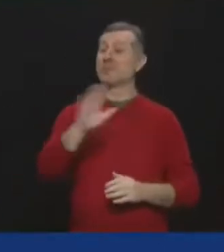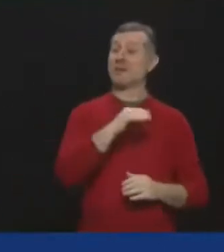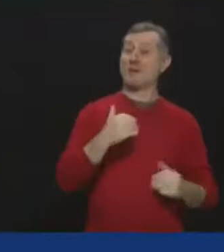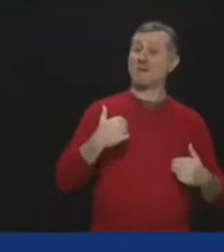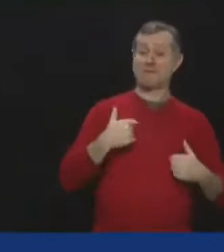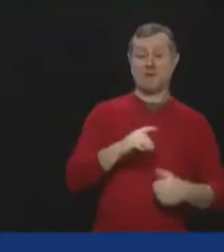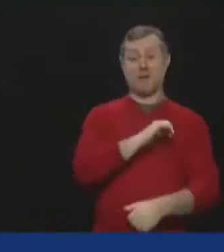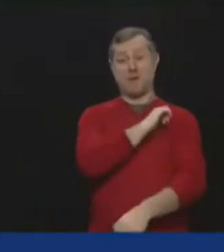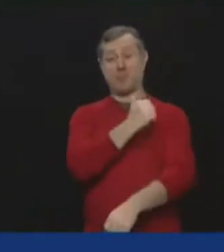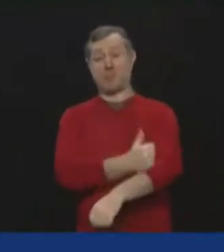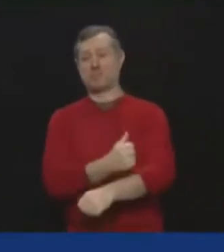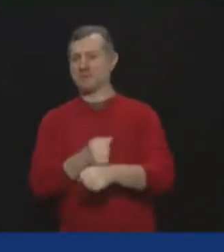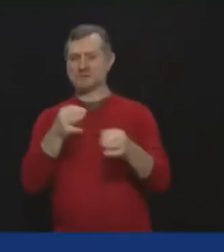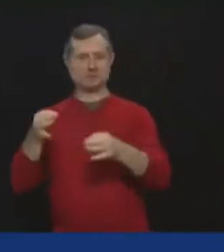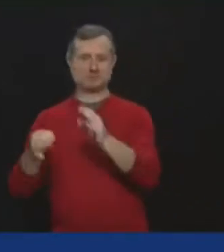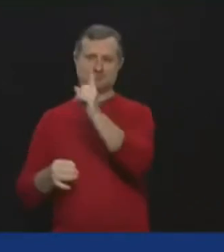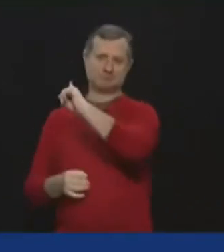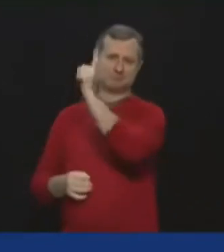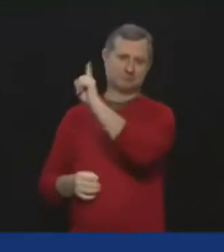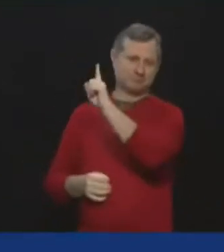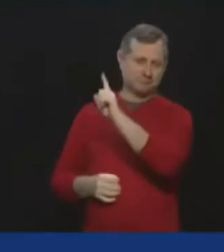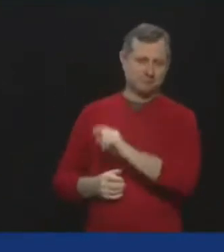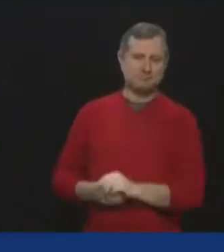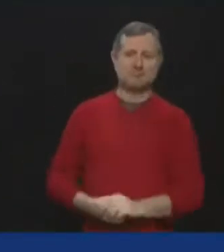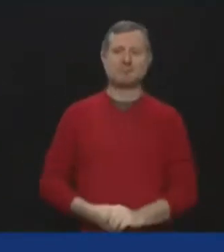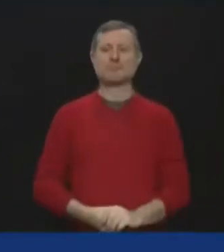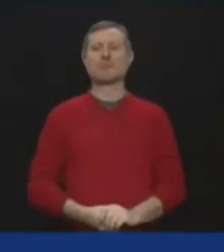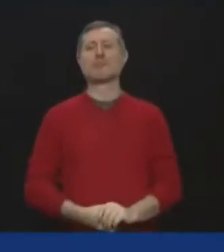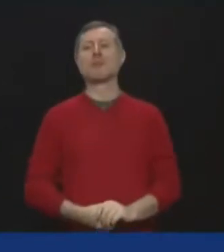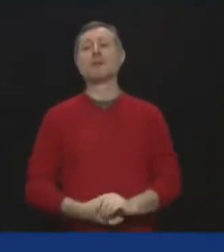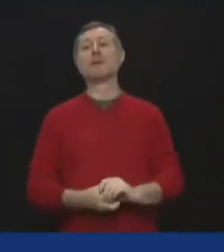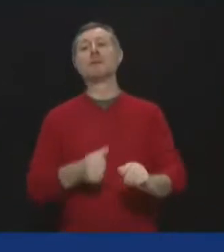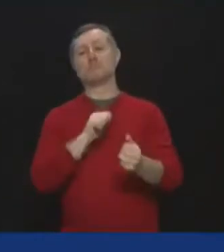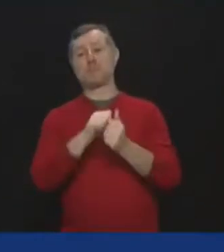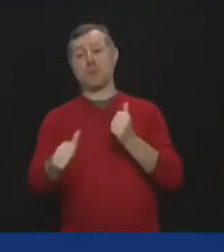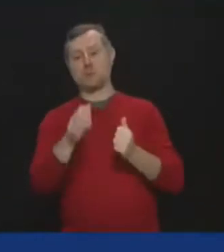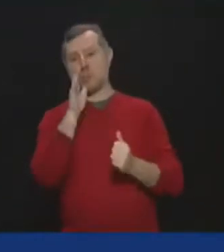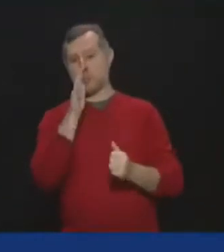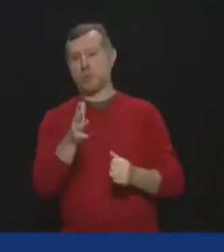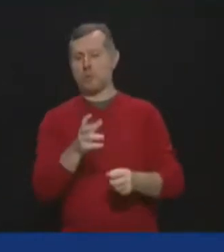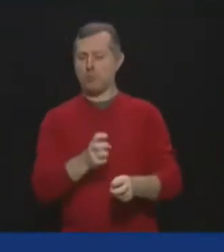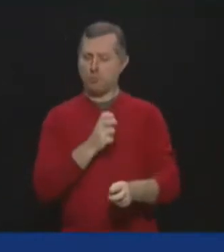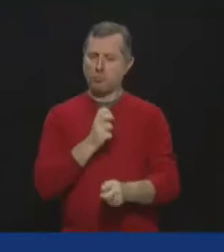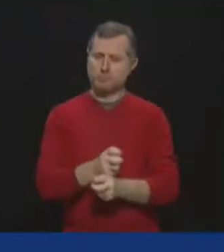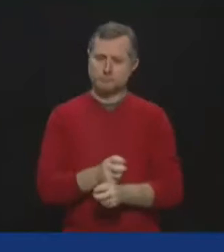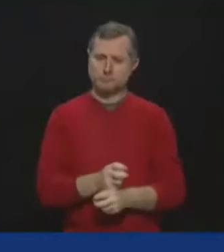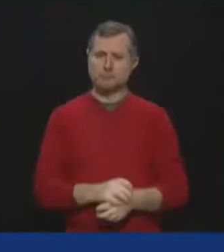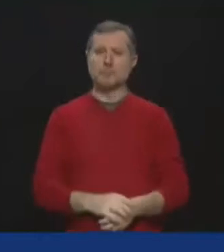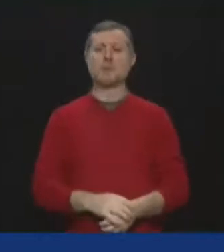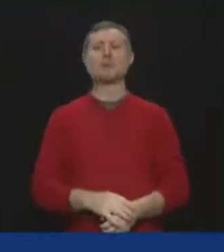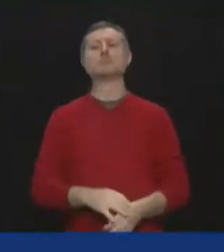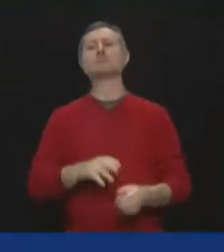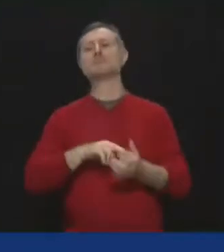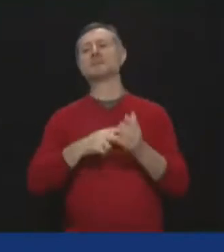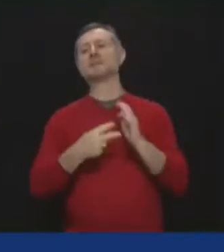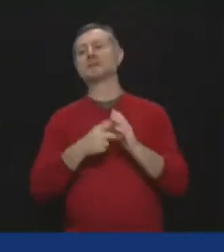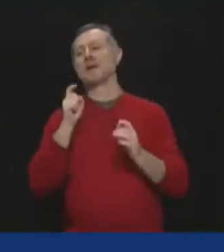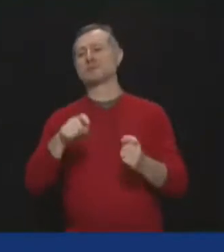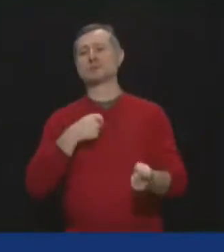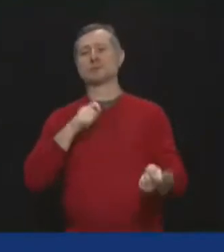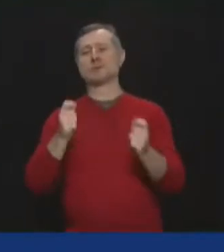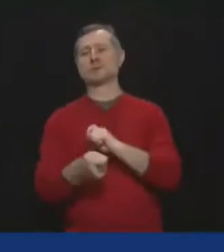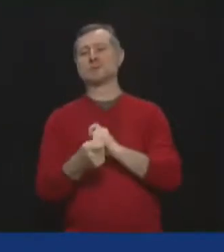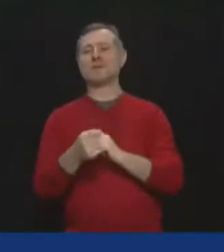decisions. Now, to get that done, that is going to be very hard because we may have to have filibuster reform before we pass it